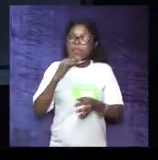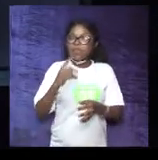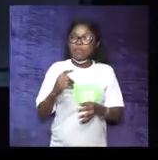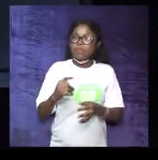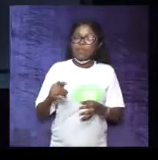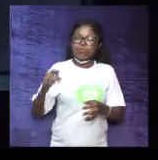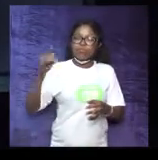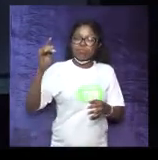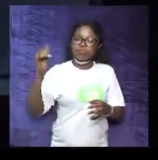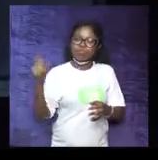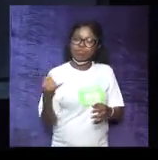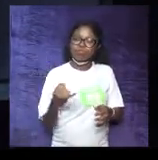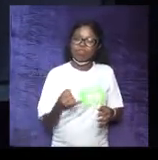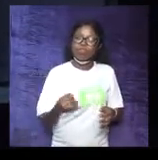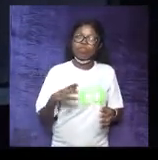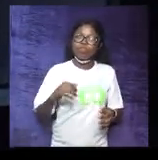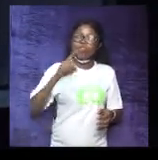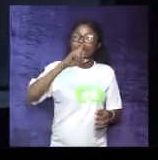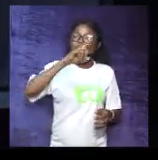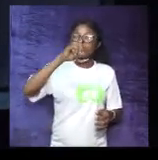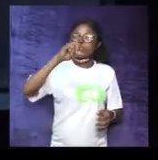way,